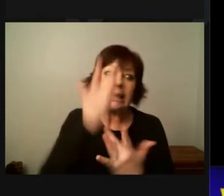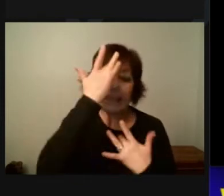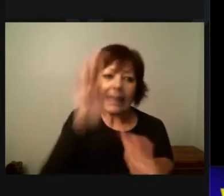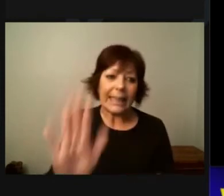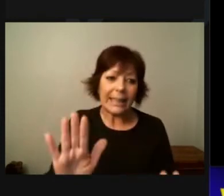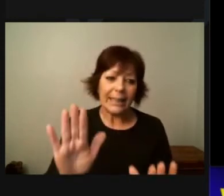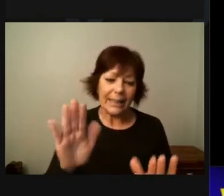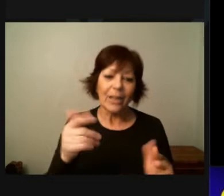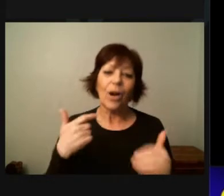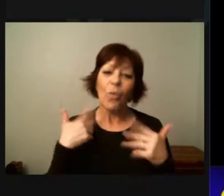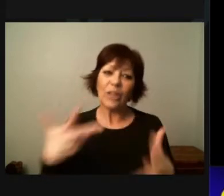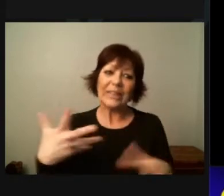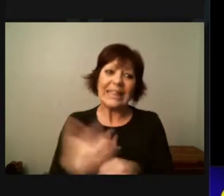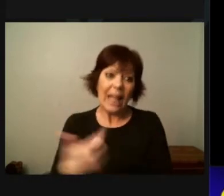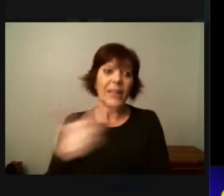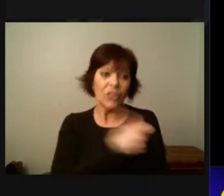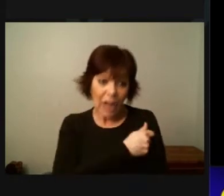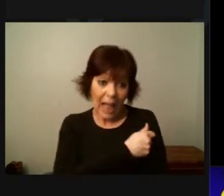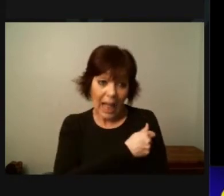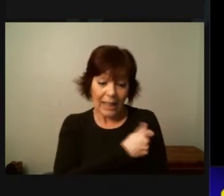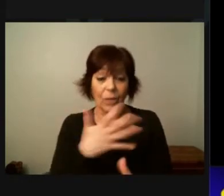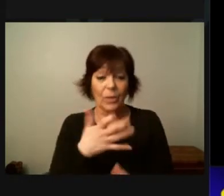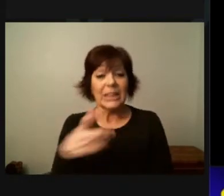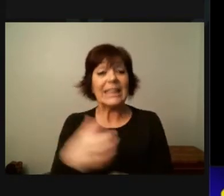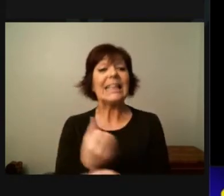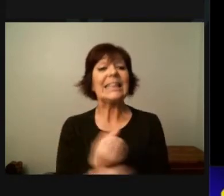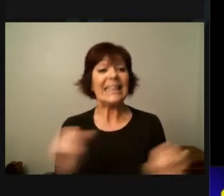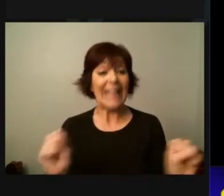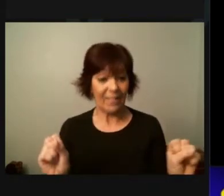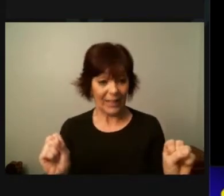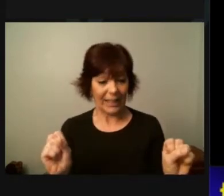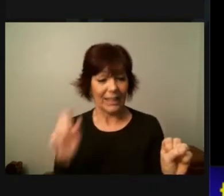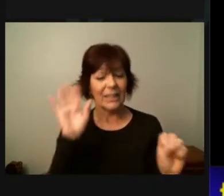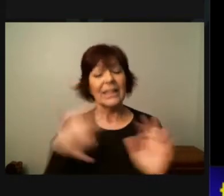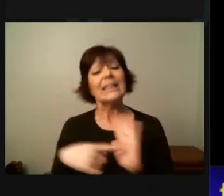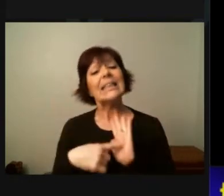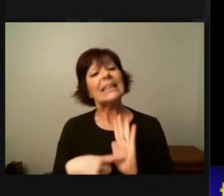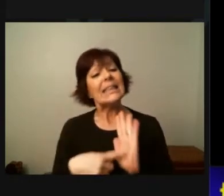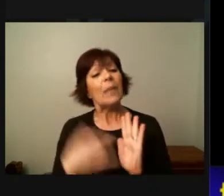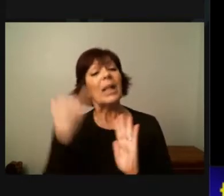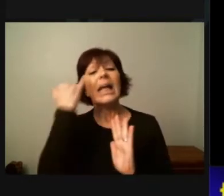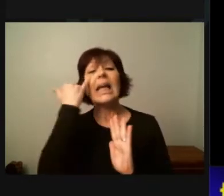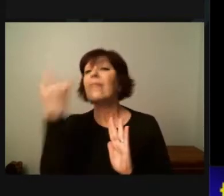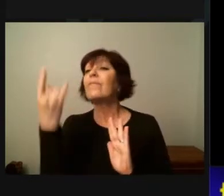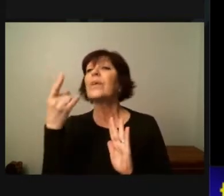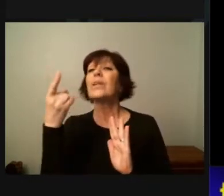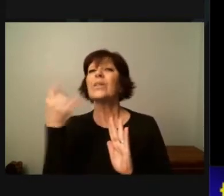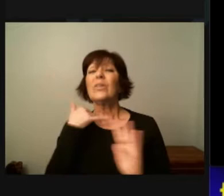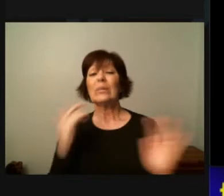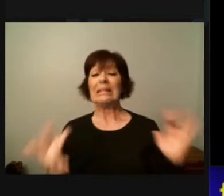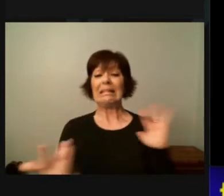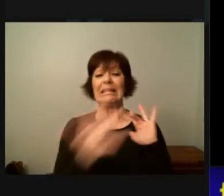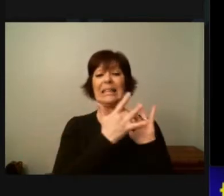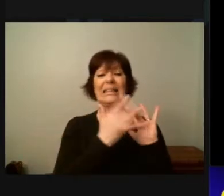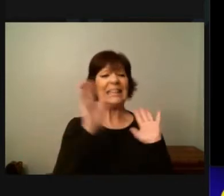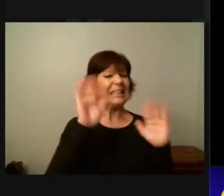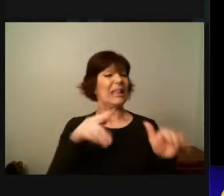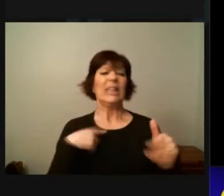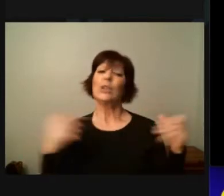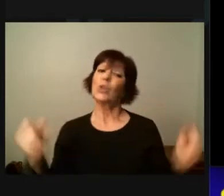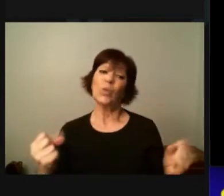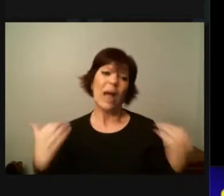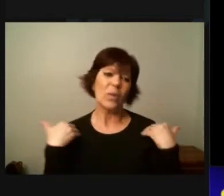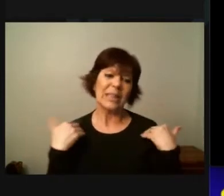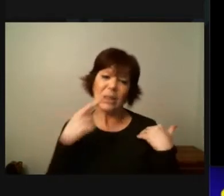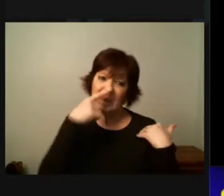them to get that shot, and we want them to get that shot safely. So it's an example of someone just saying, you know what, it's too cold outside.